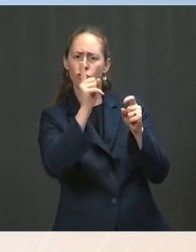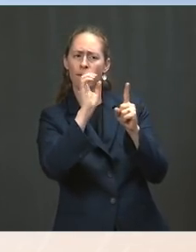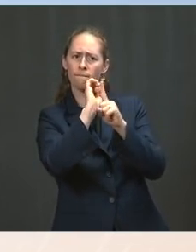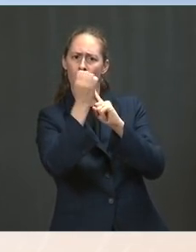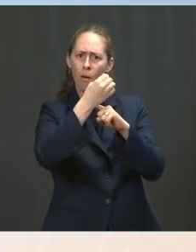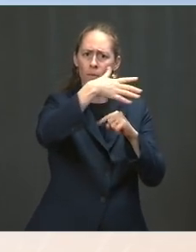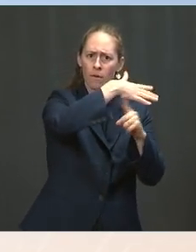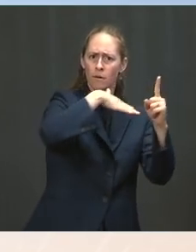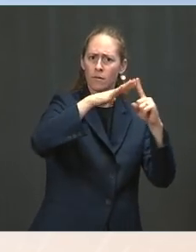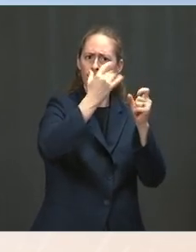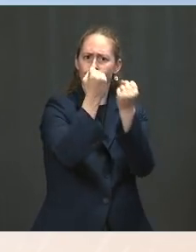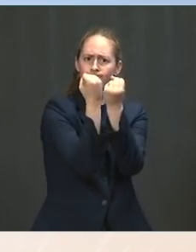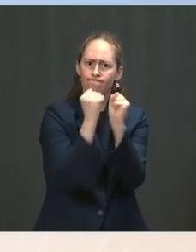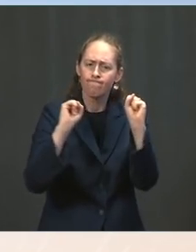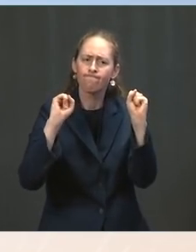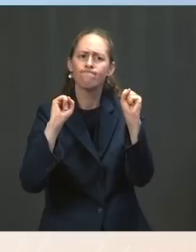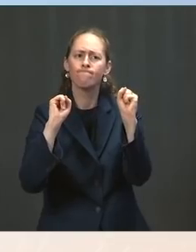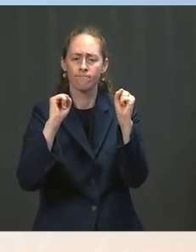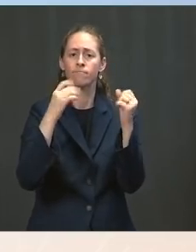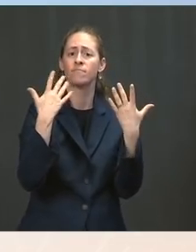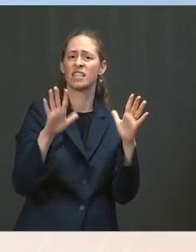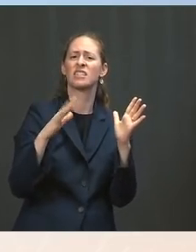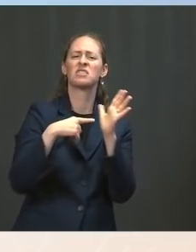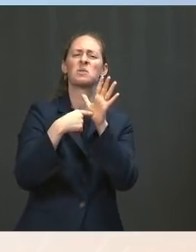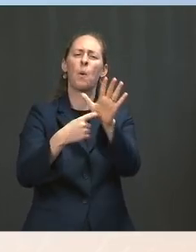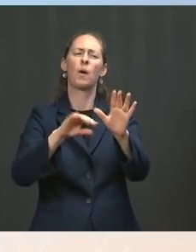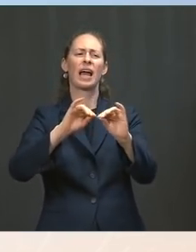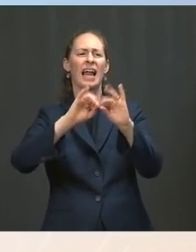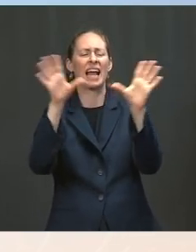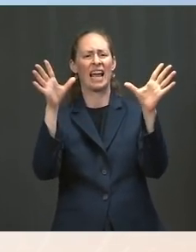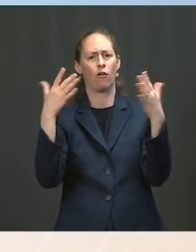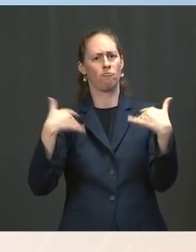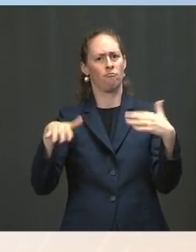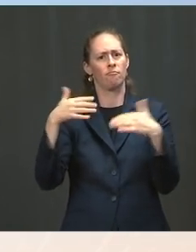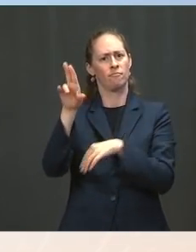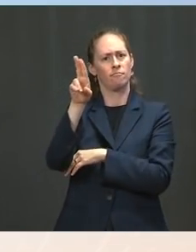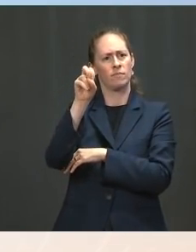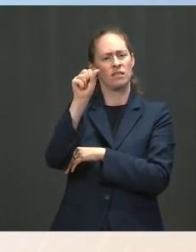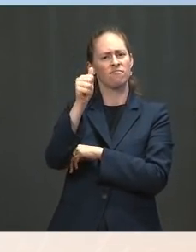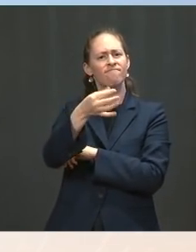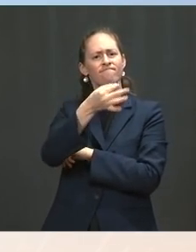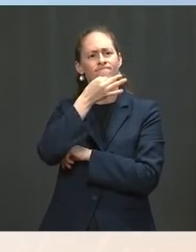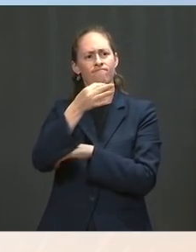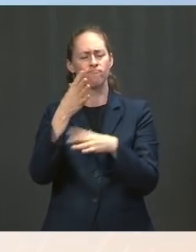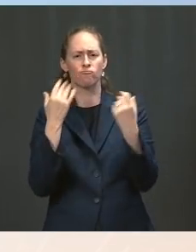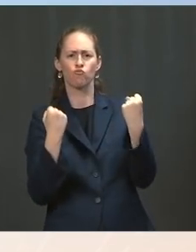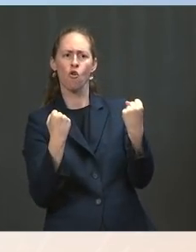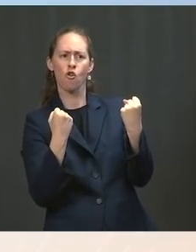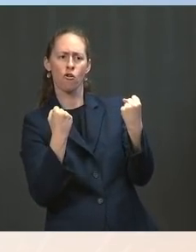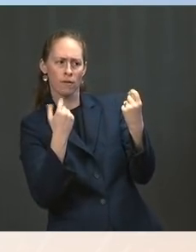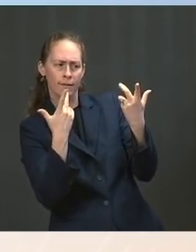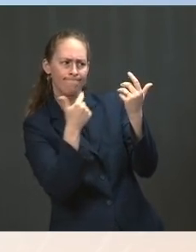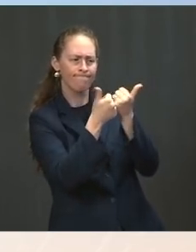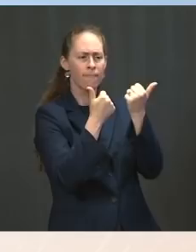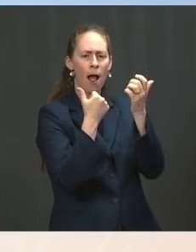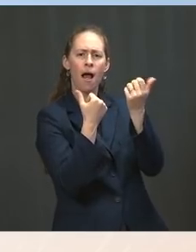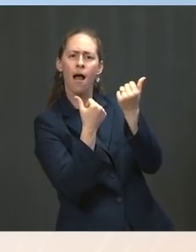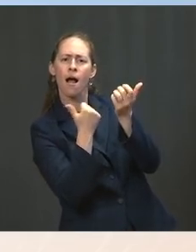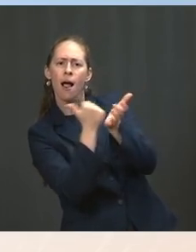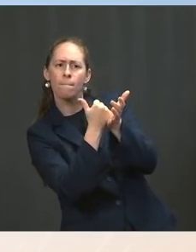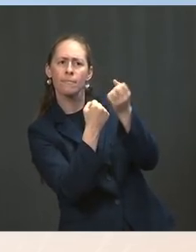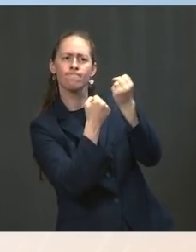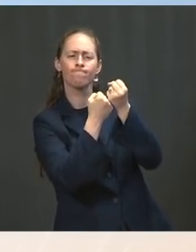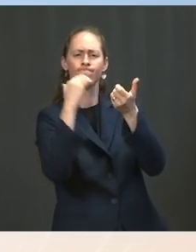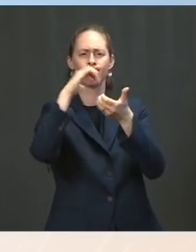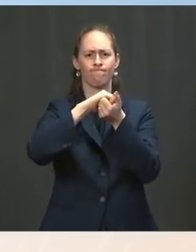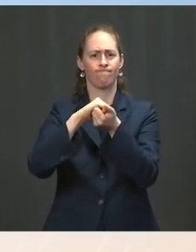to the power and purpose of the United States and our allies. I want to provide an update on American citizens. We've helped